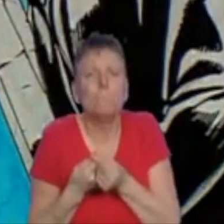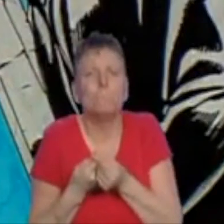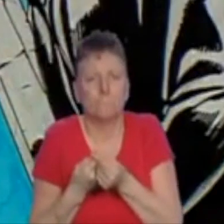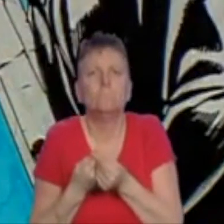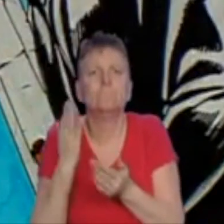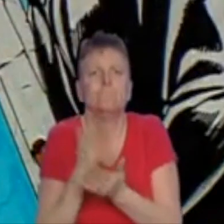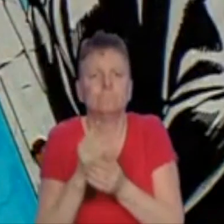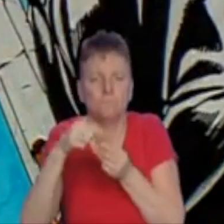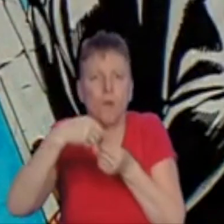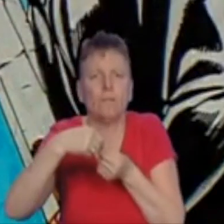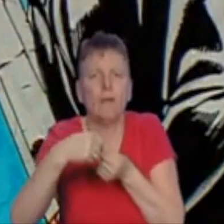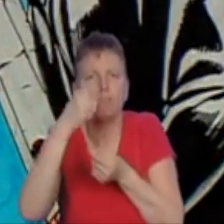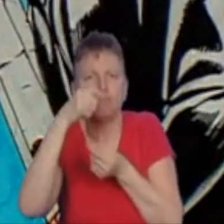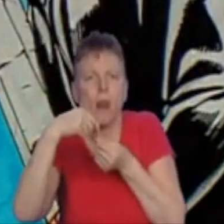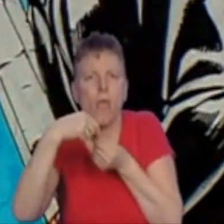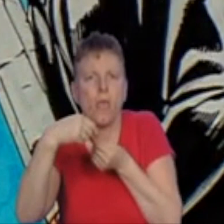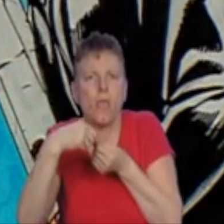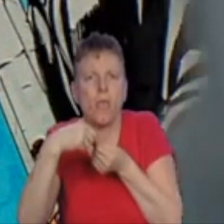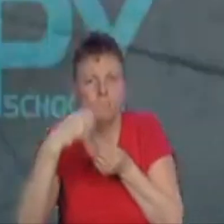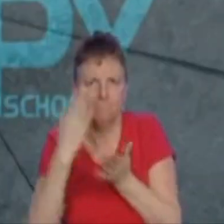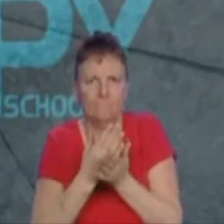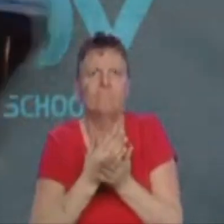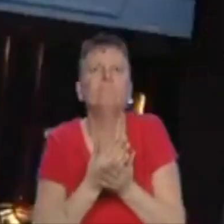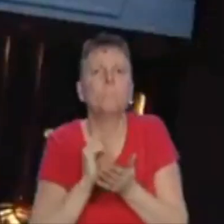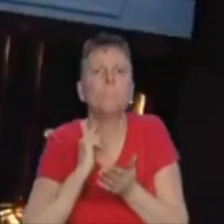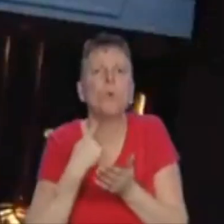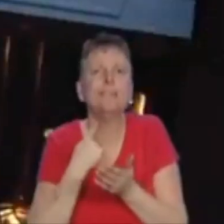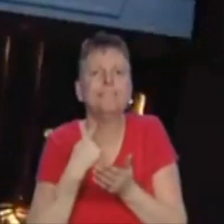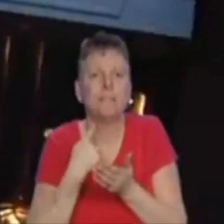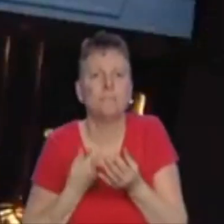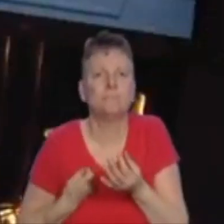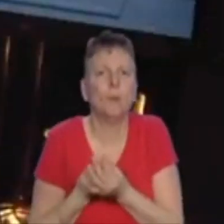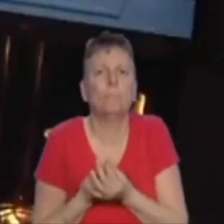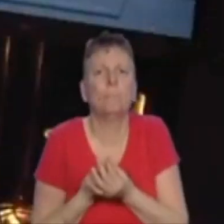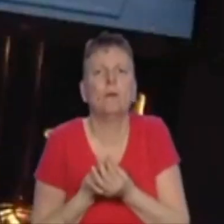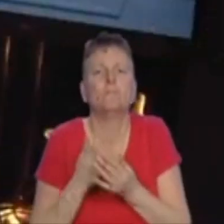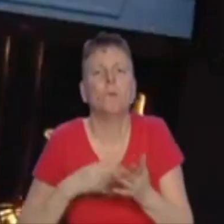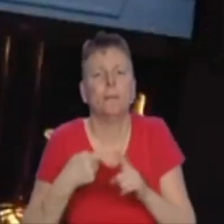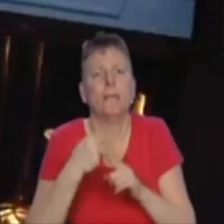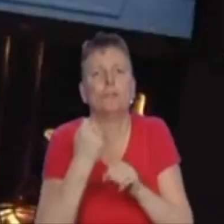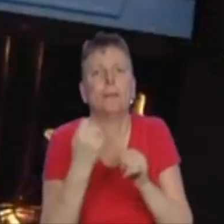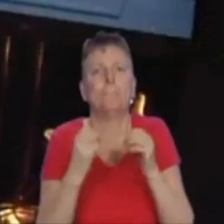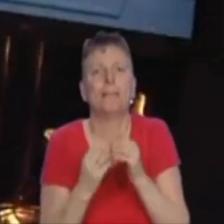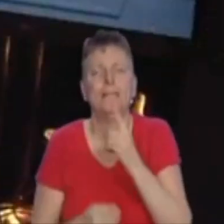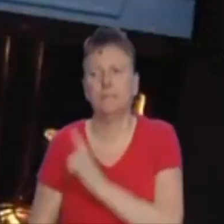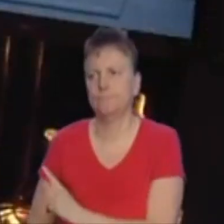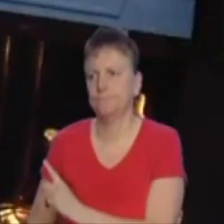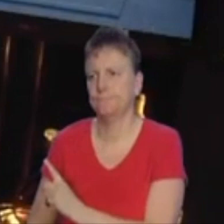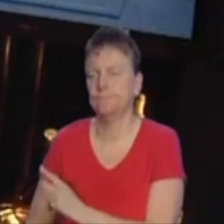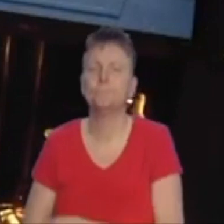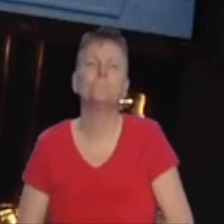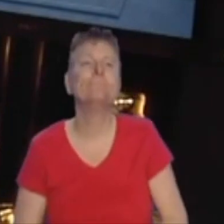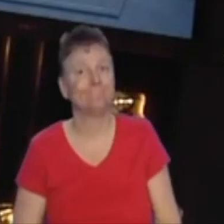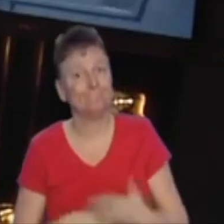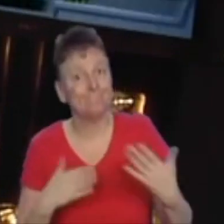deadly toxin favoured by the KGB. The best way to find out about the Secret Service is to speak to people